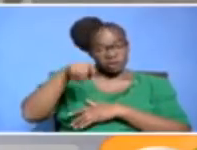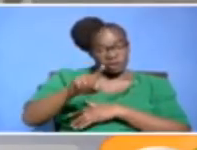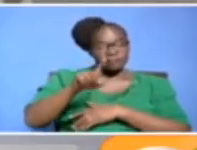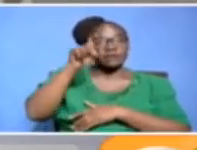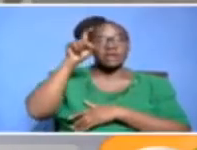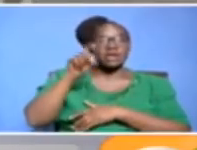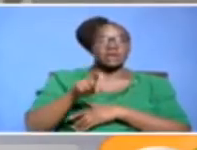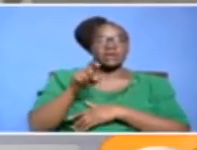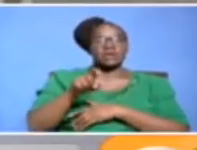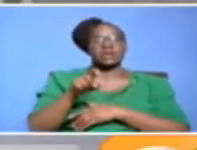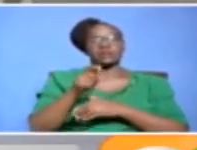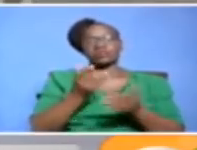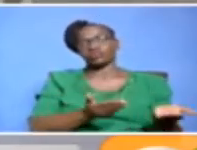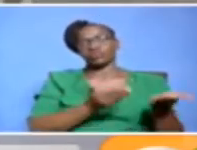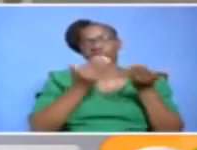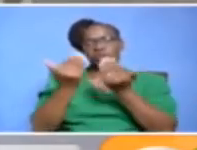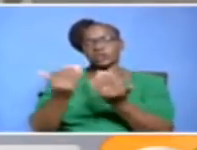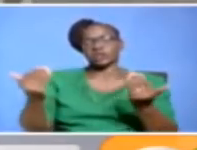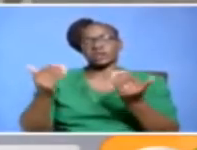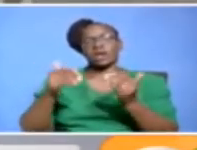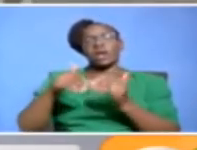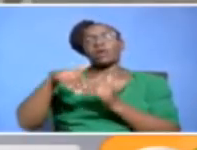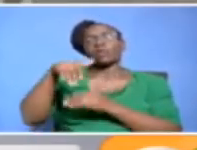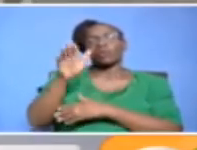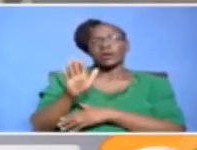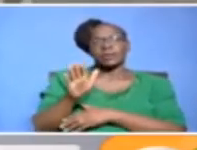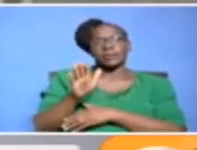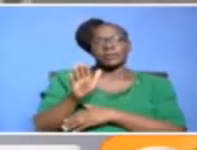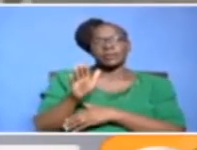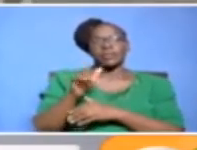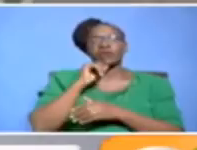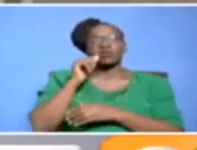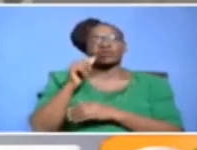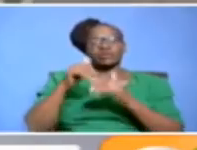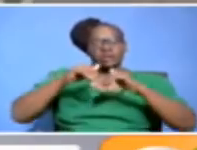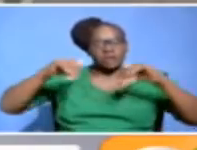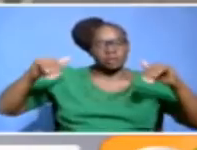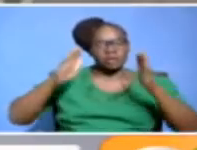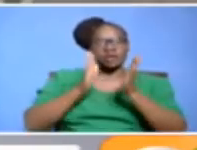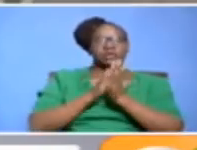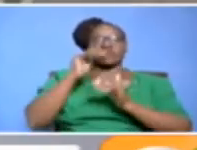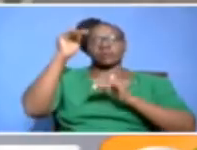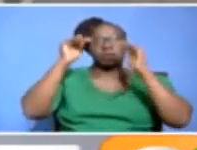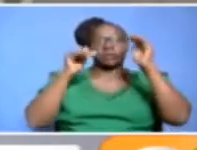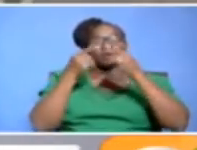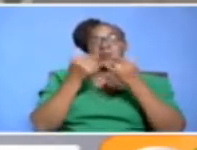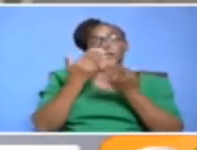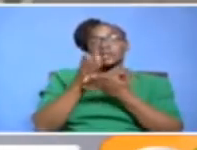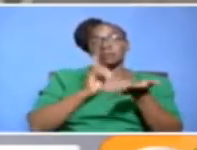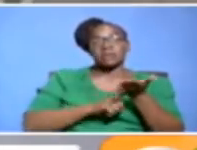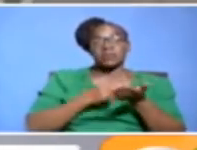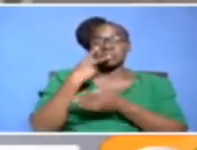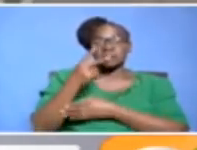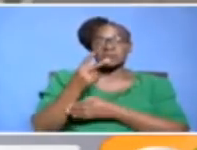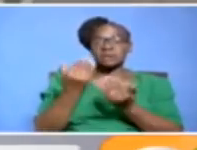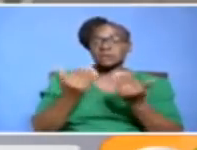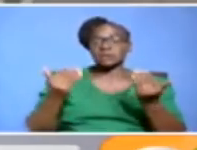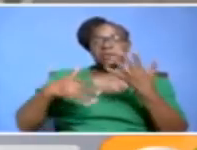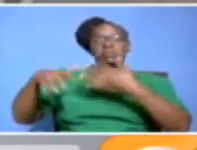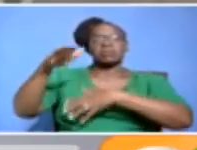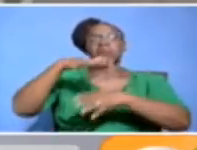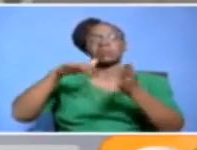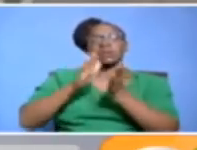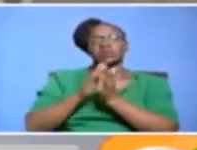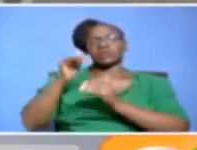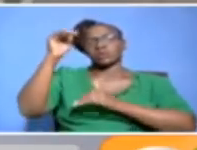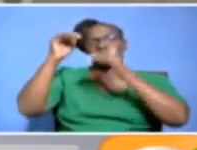put those children away, like apart from the adults. But in this case, sometimes you find that is not that